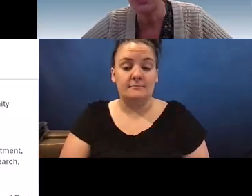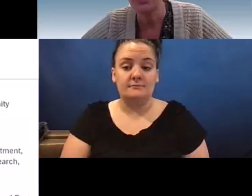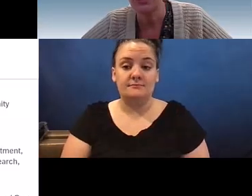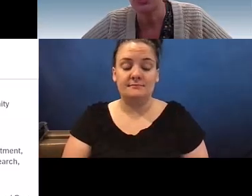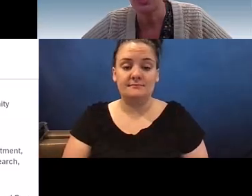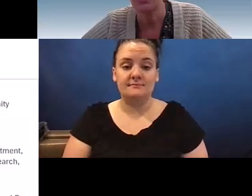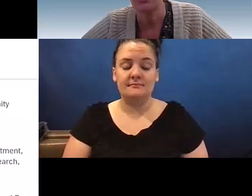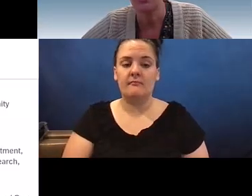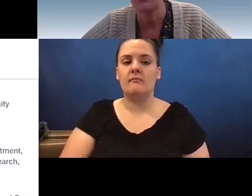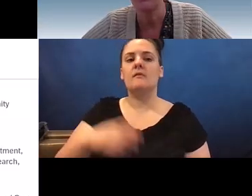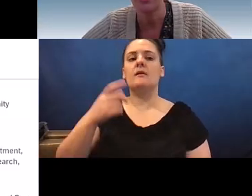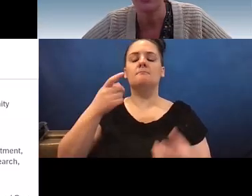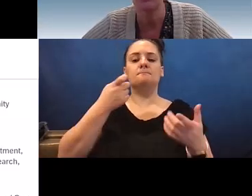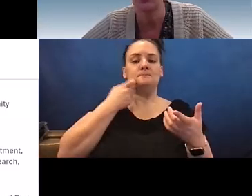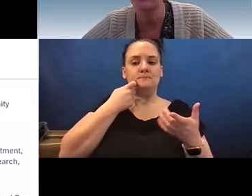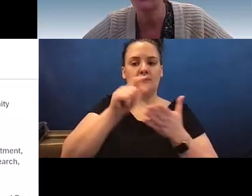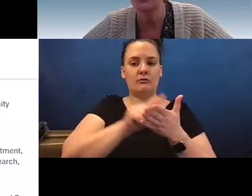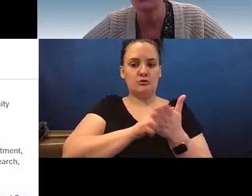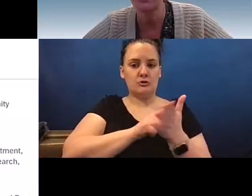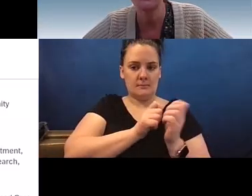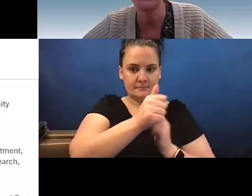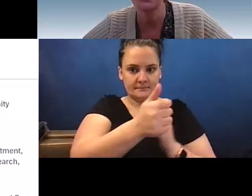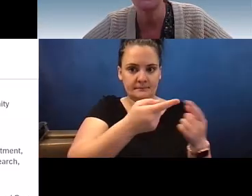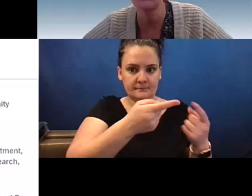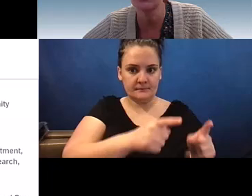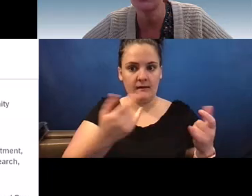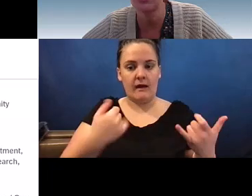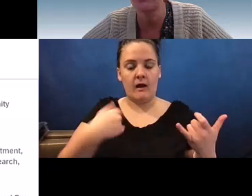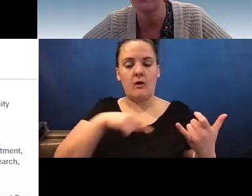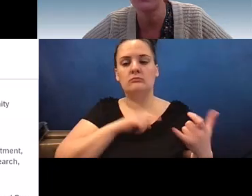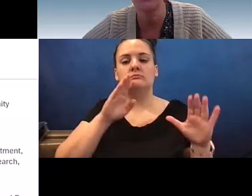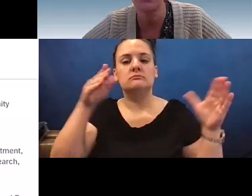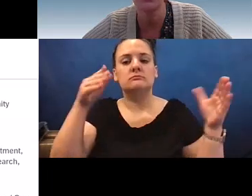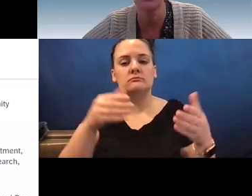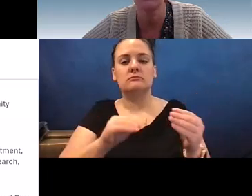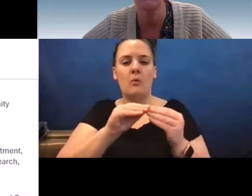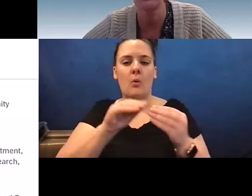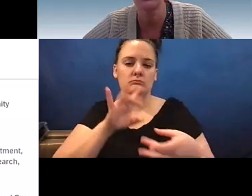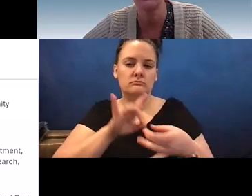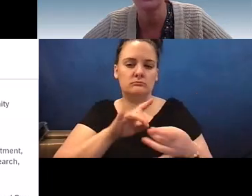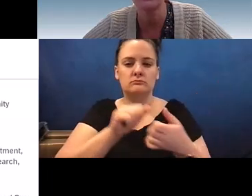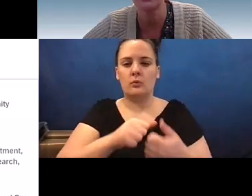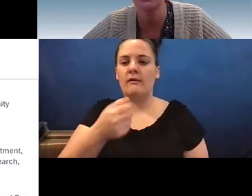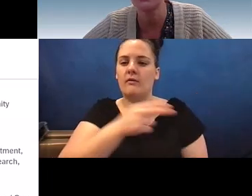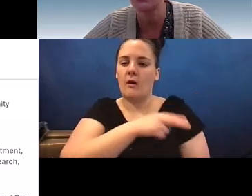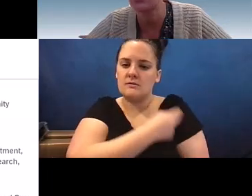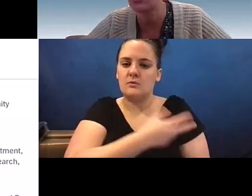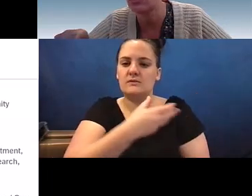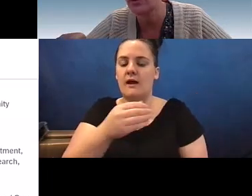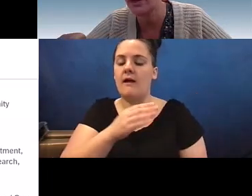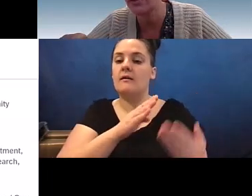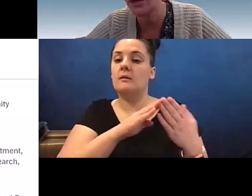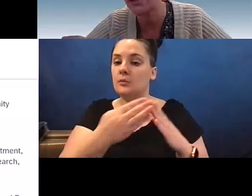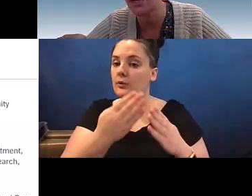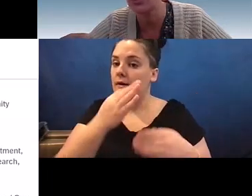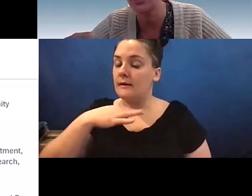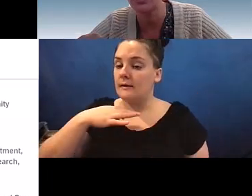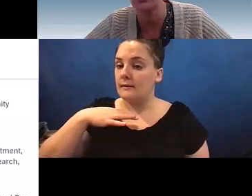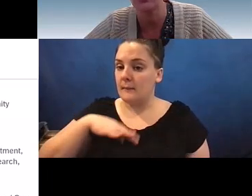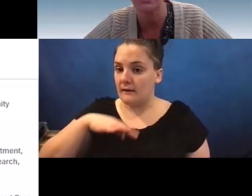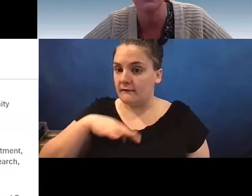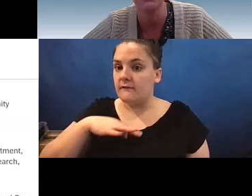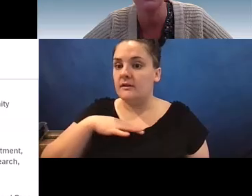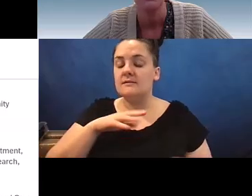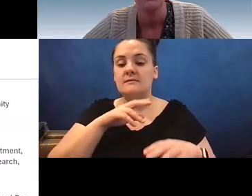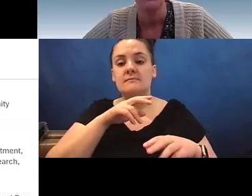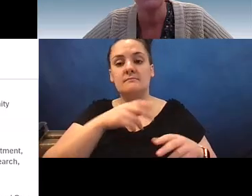Because of recent legislation, HCPF now has more information related to hospitals' community benefit spending, which includes insight into where the money is actually